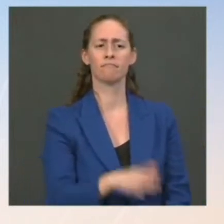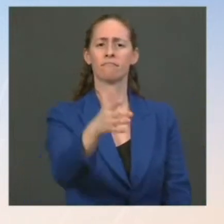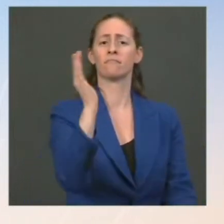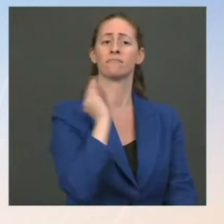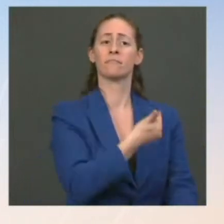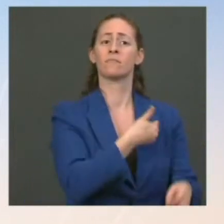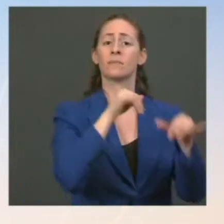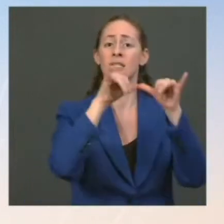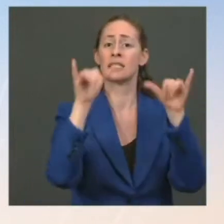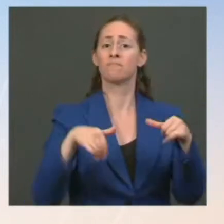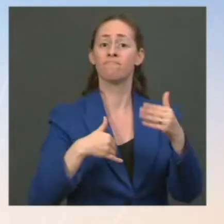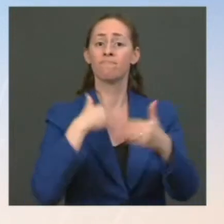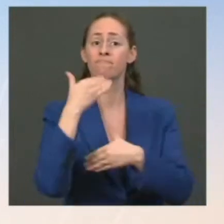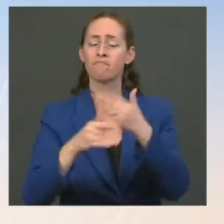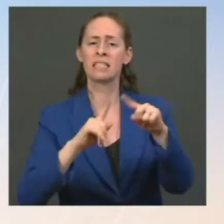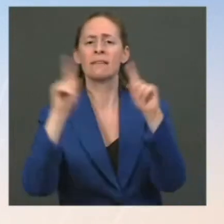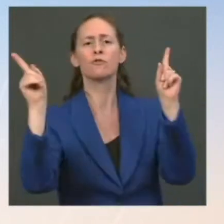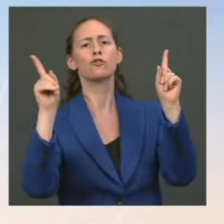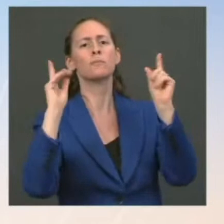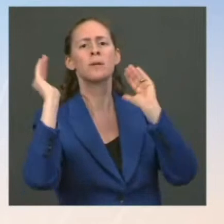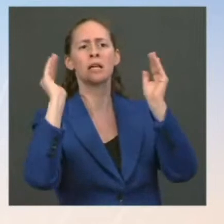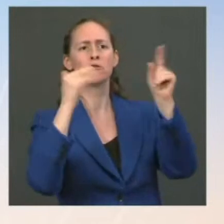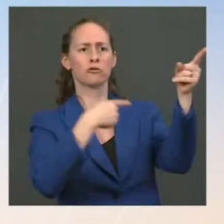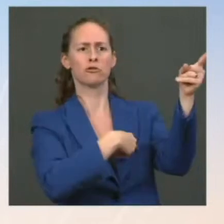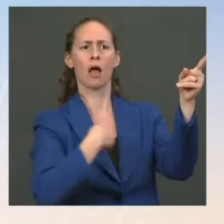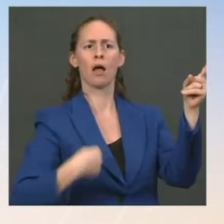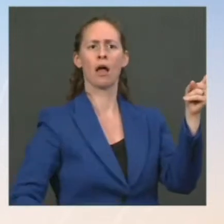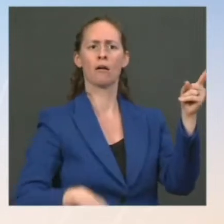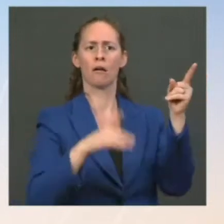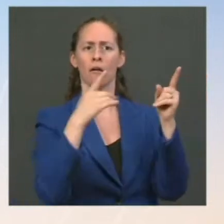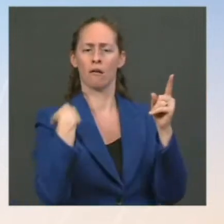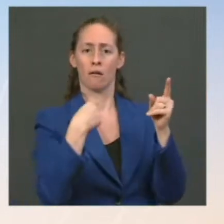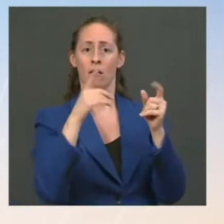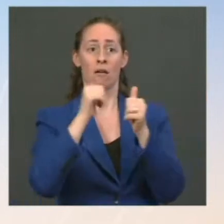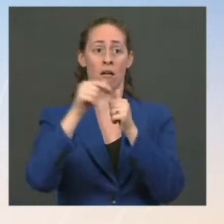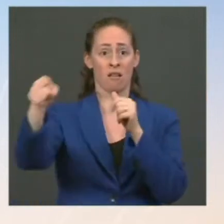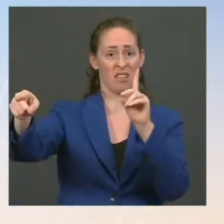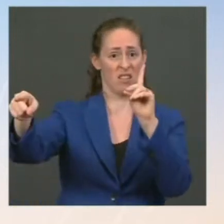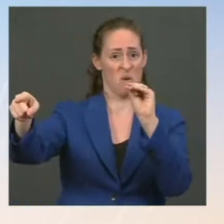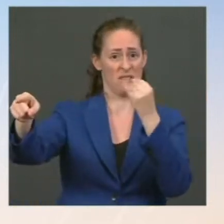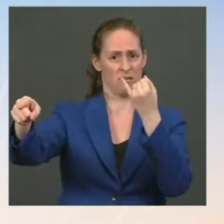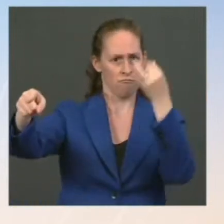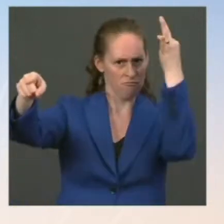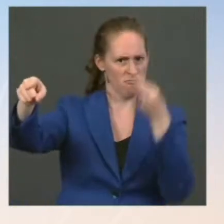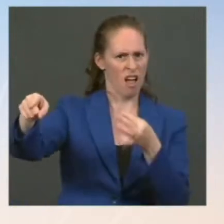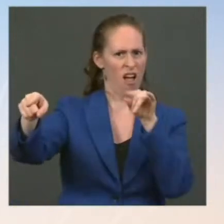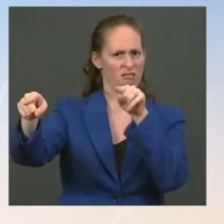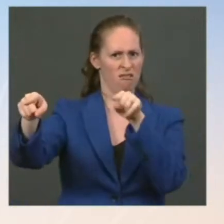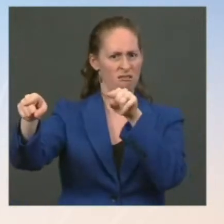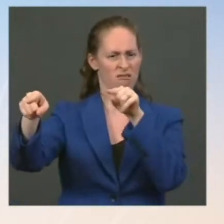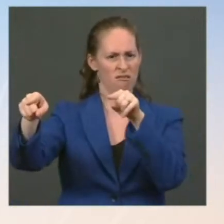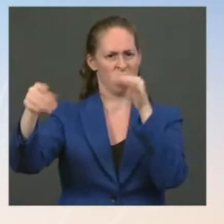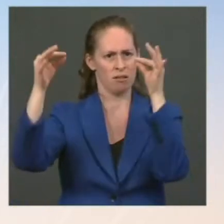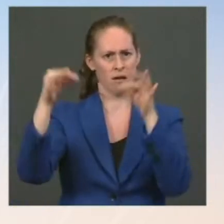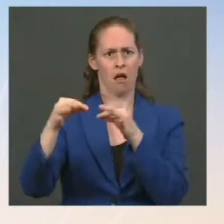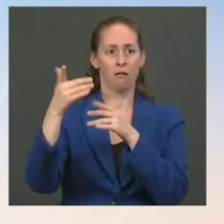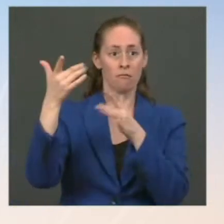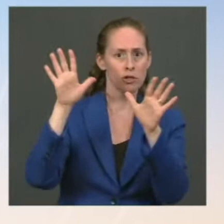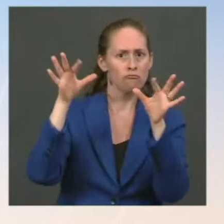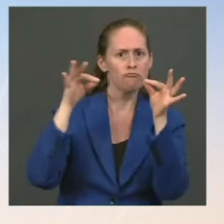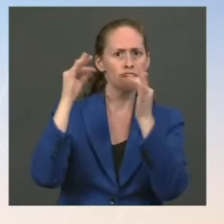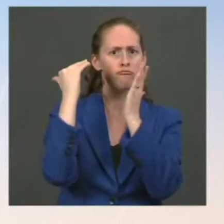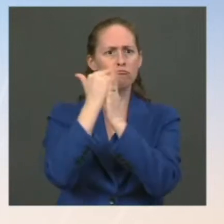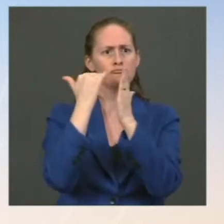to reiterate that this was a legal decision made by the Department of Justice. They can speak to the reasoning. They can speak